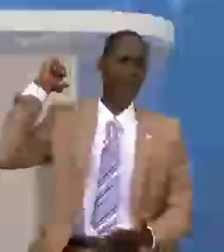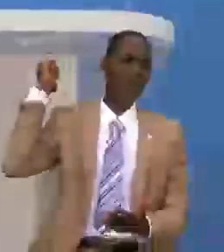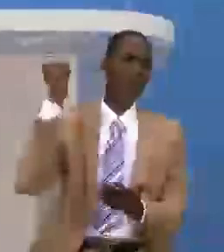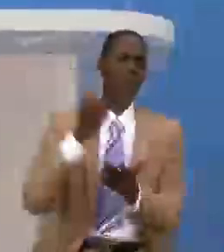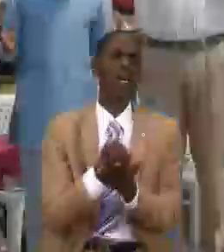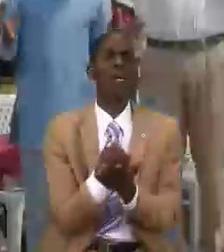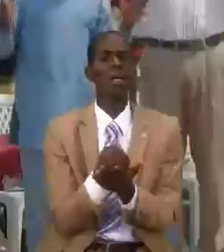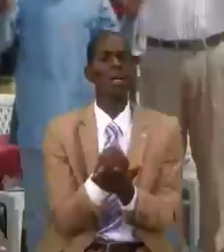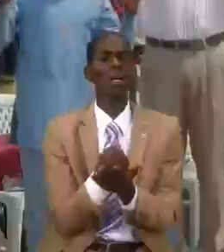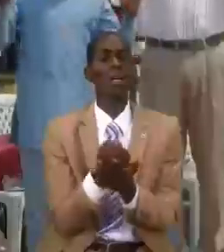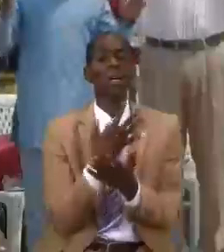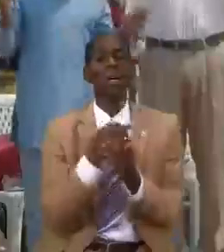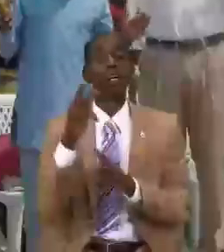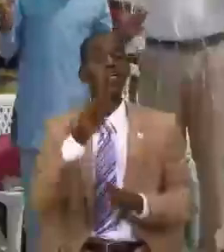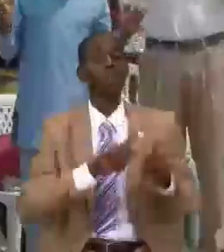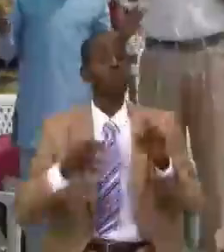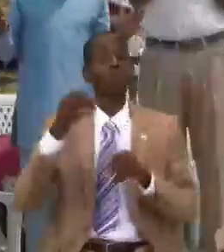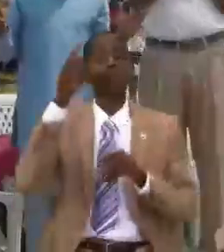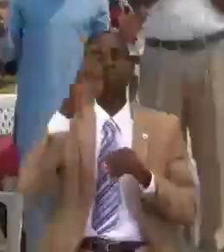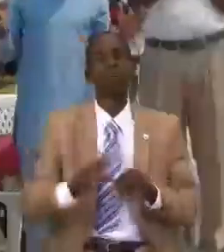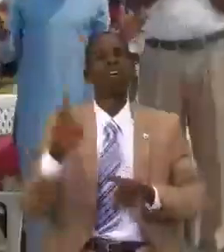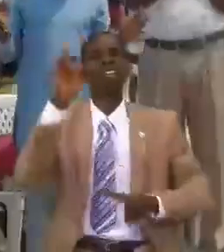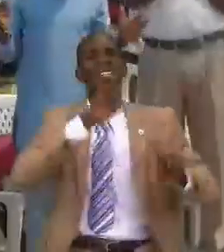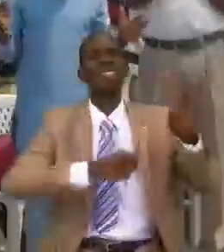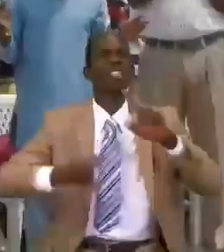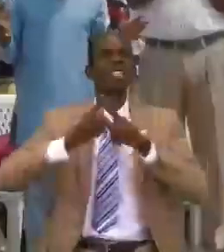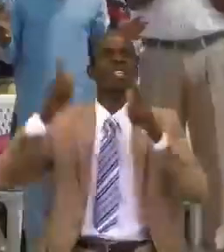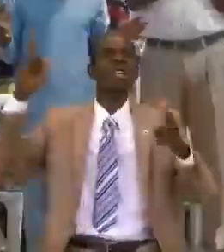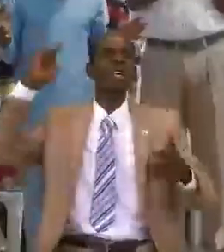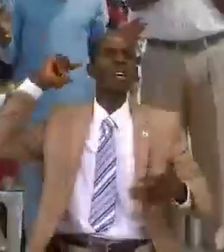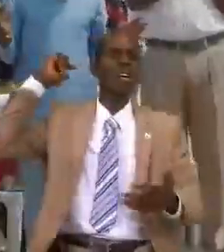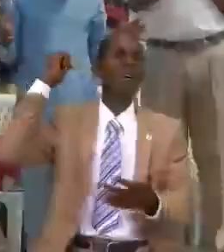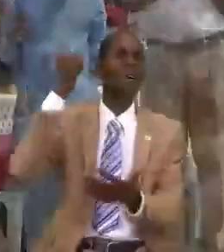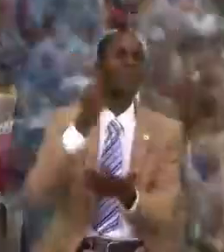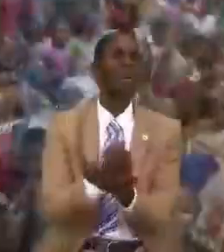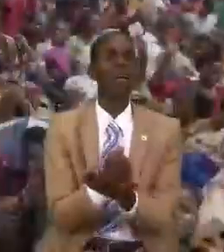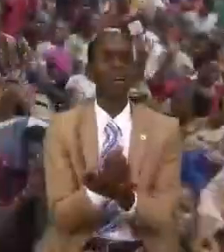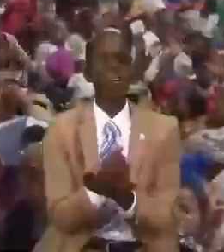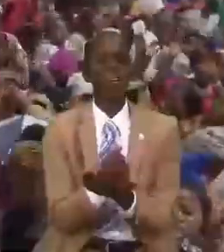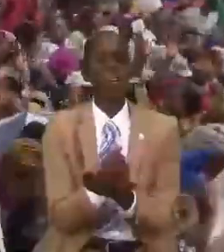said, thank you, and God bless you.